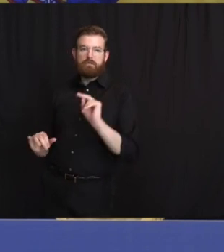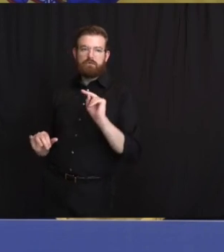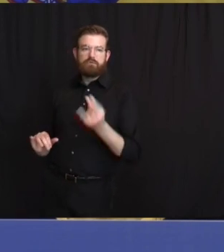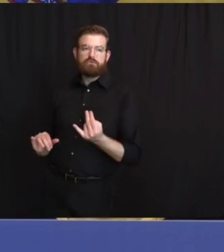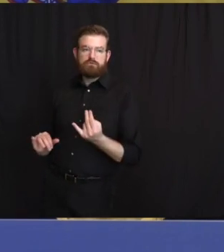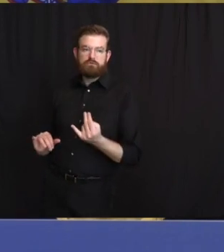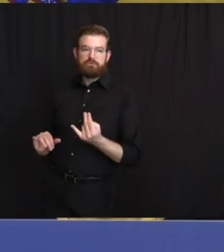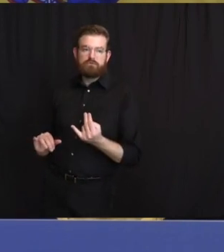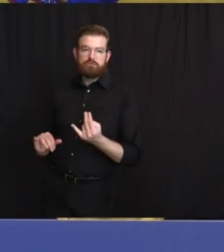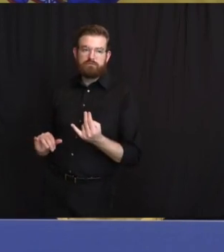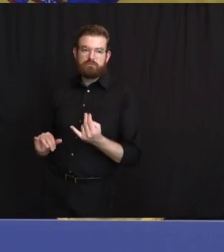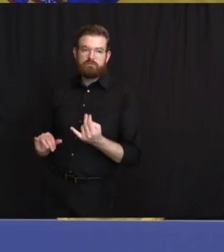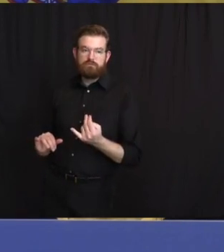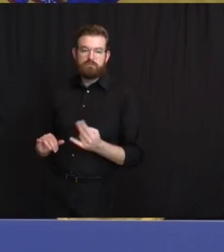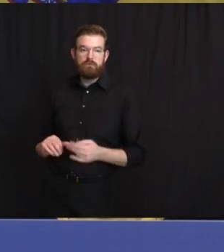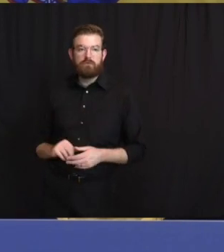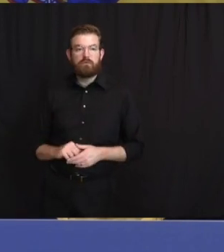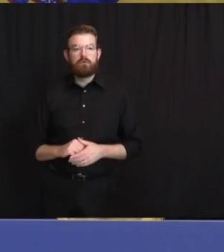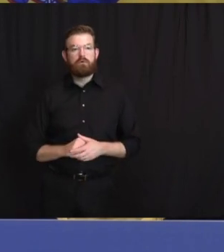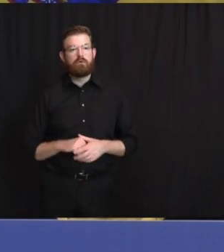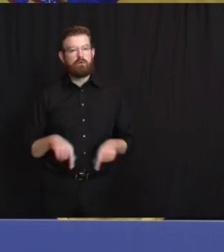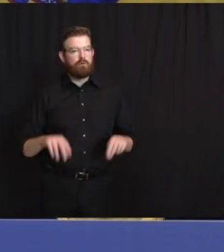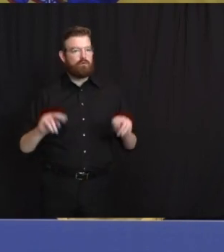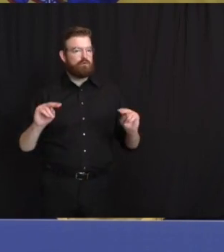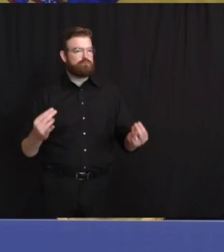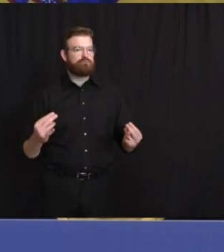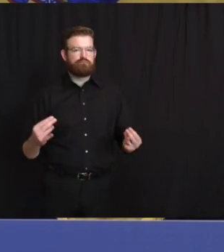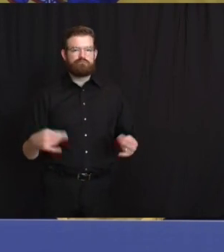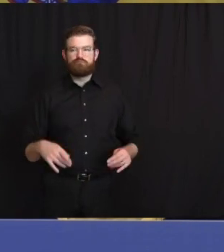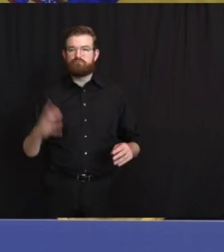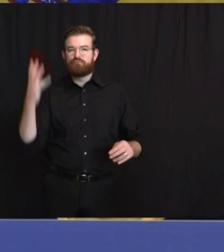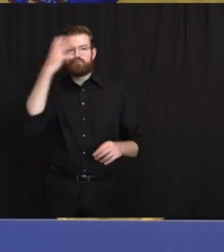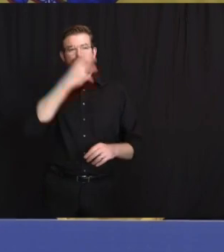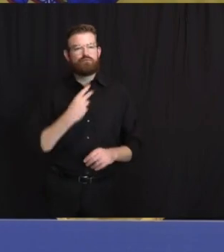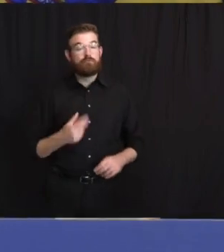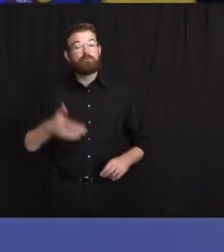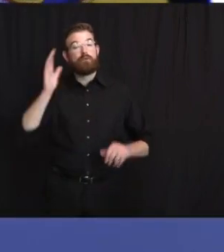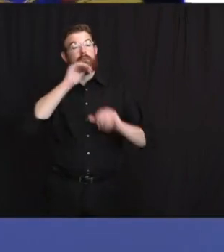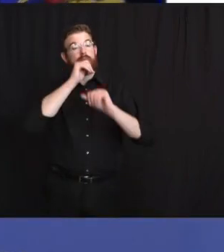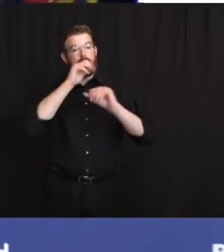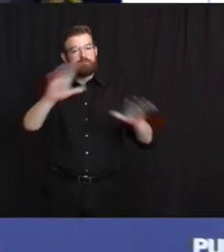uniqueness, the beauty, the gem that is New Jersey. God bless y'all. Thank you.